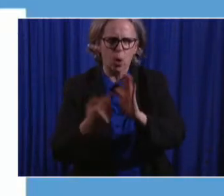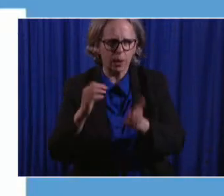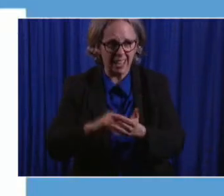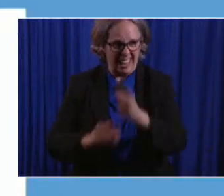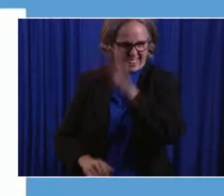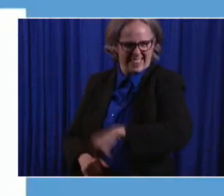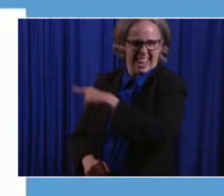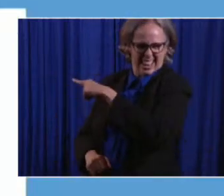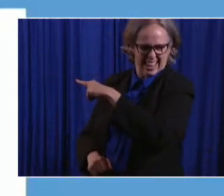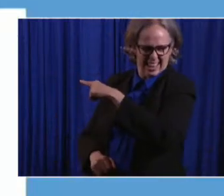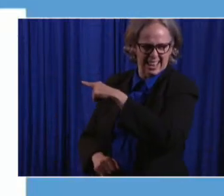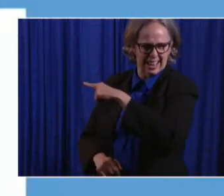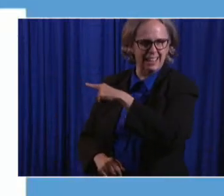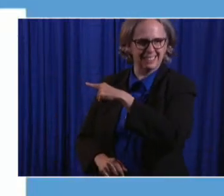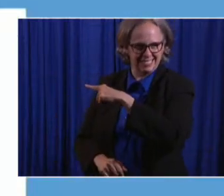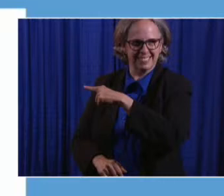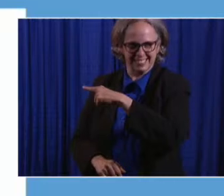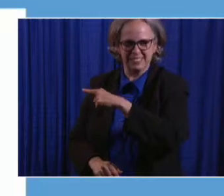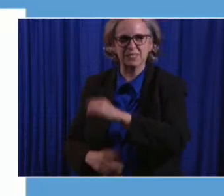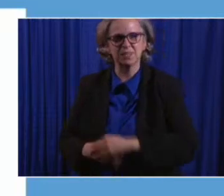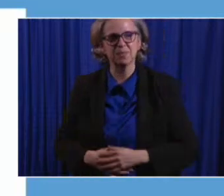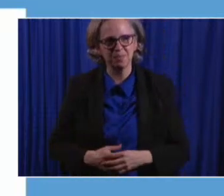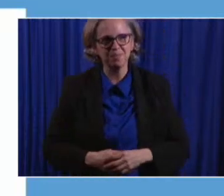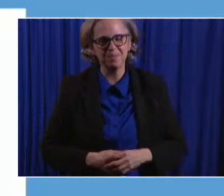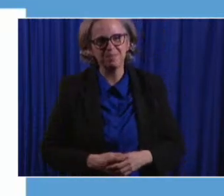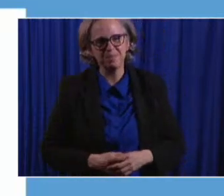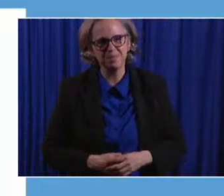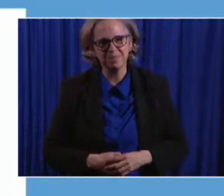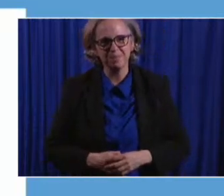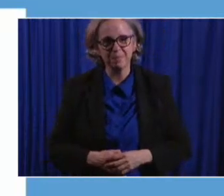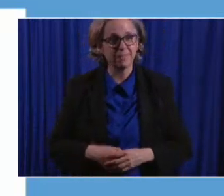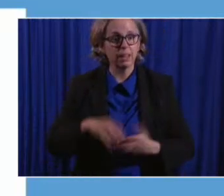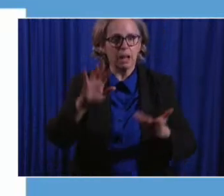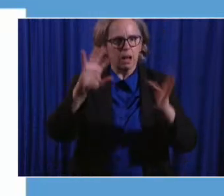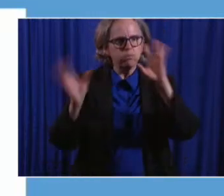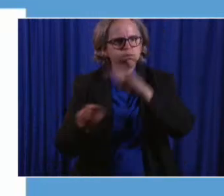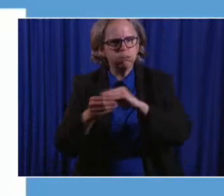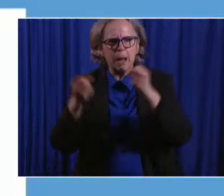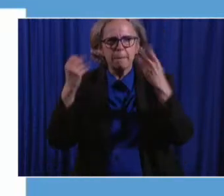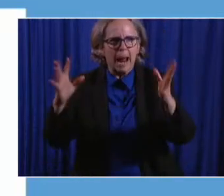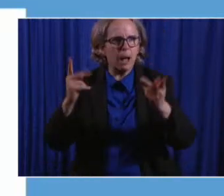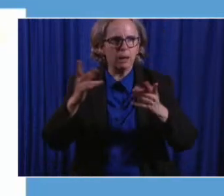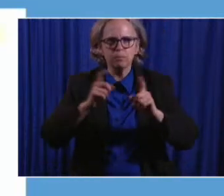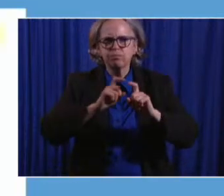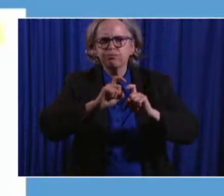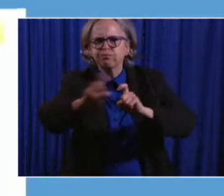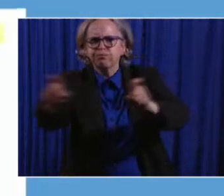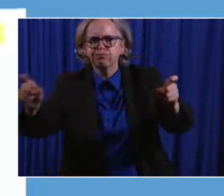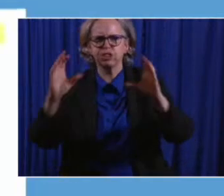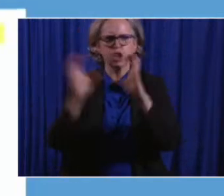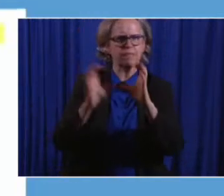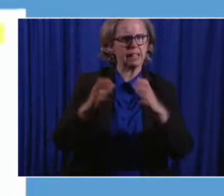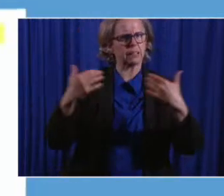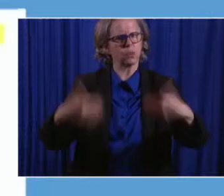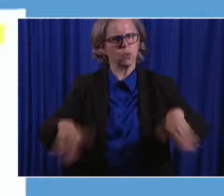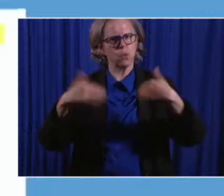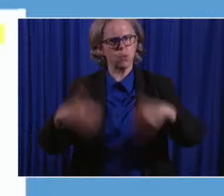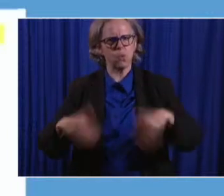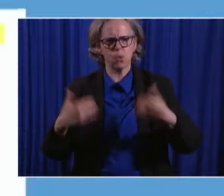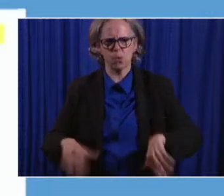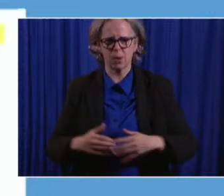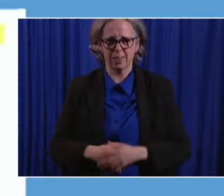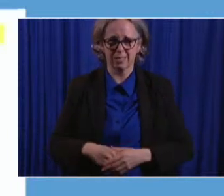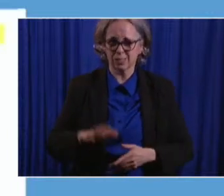credentials that we've awarded so far. Another round June 1st. Eric, if you could move to the next slide so that people can see the kinds